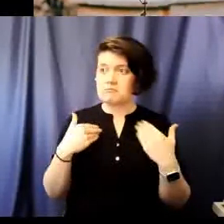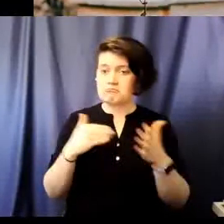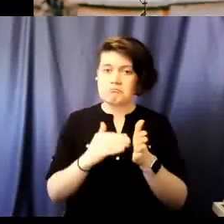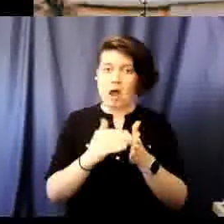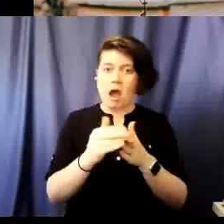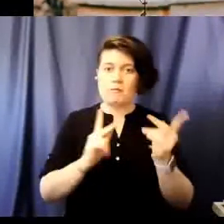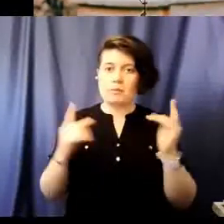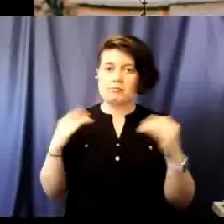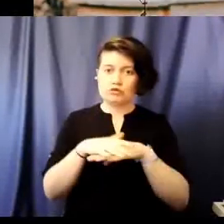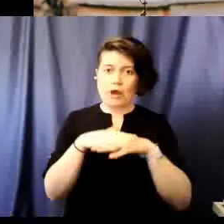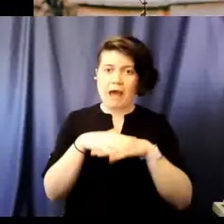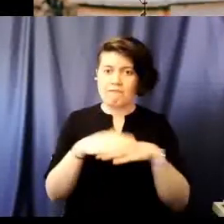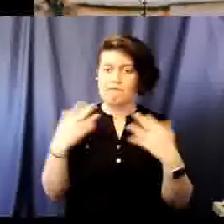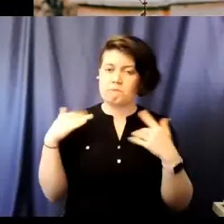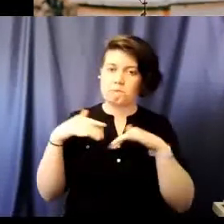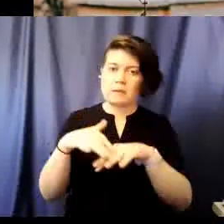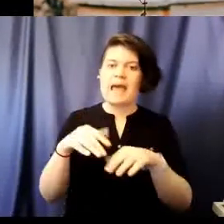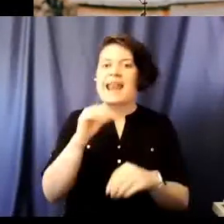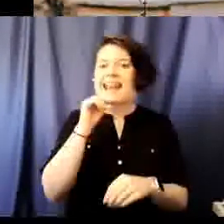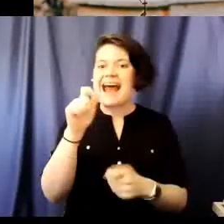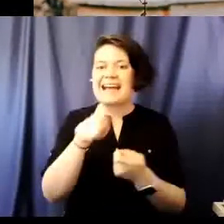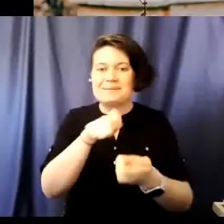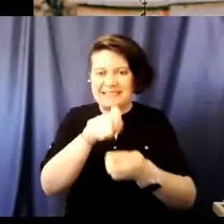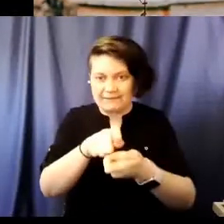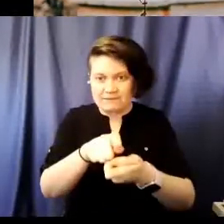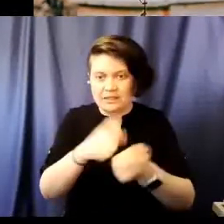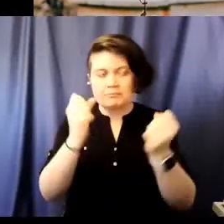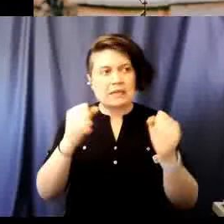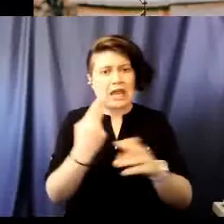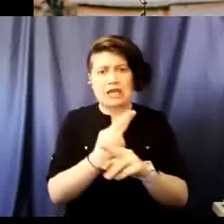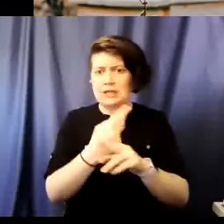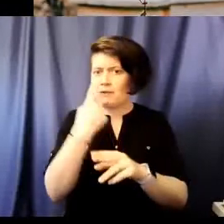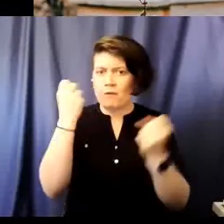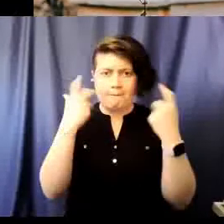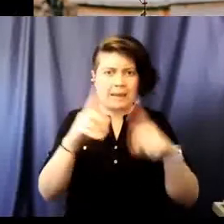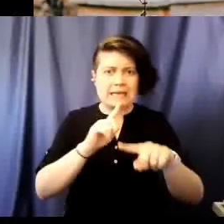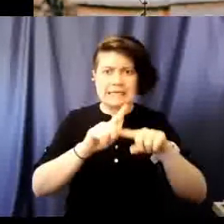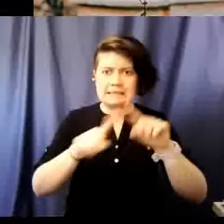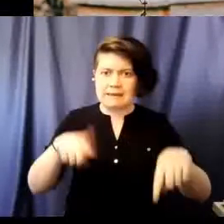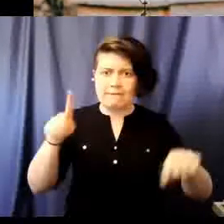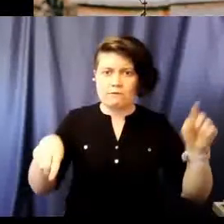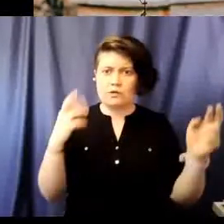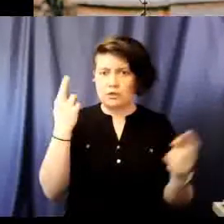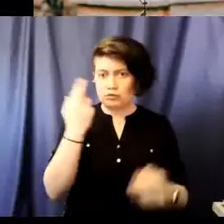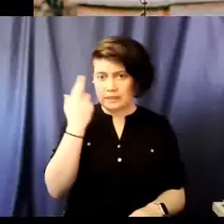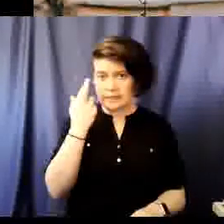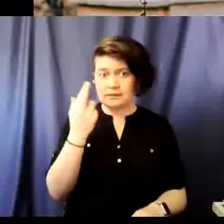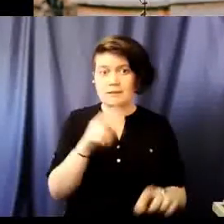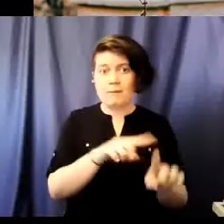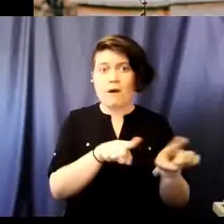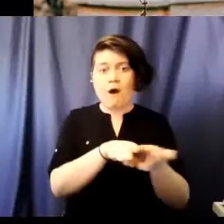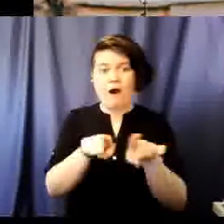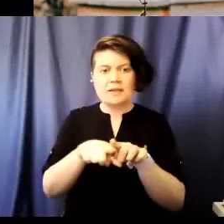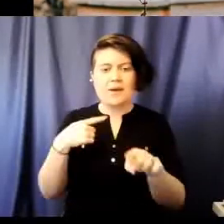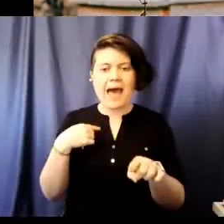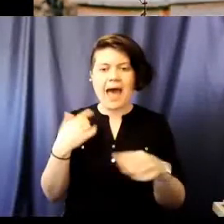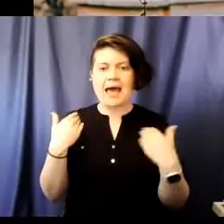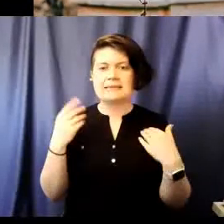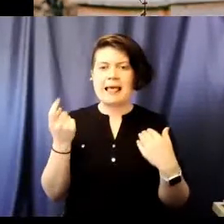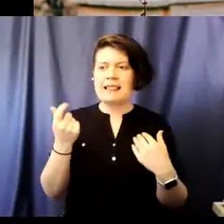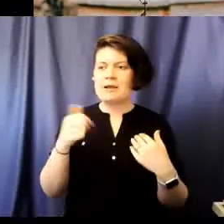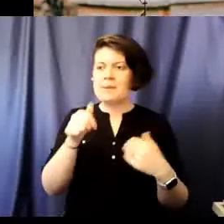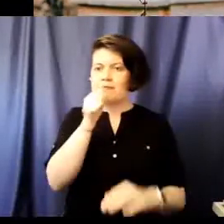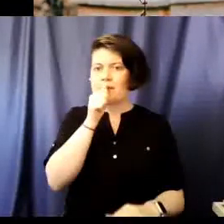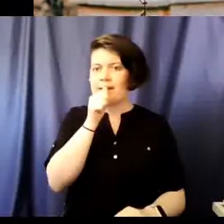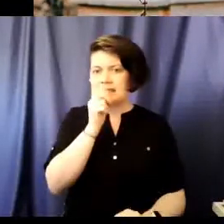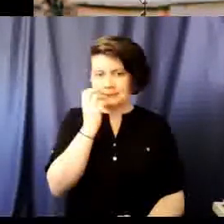also non-specific, can be used for multiple reasons, but also has a layer of anonymity around it. So for example,